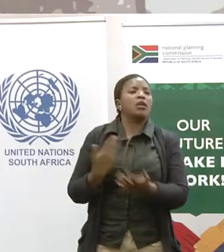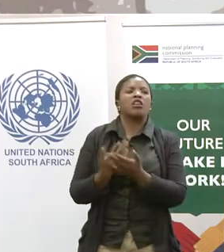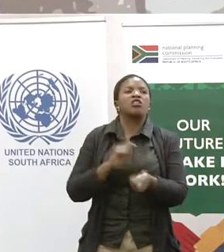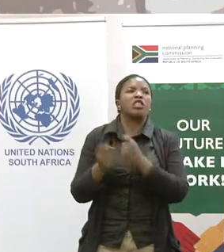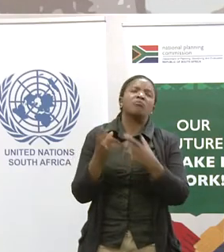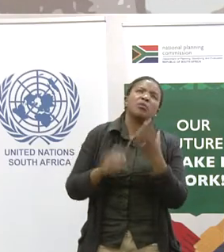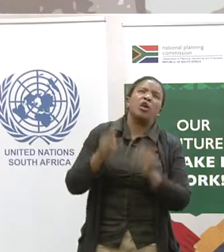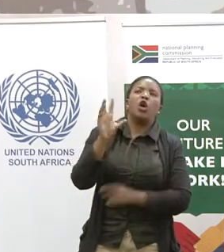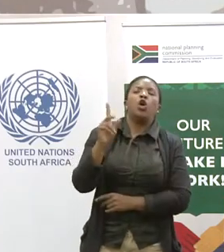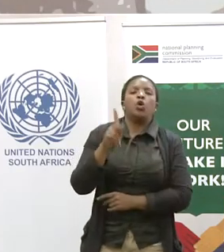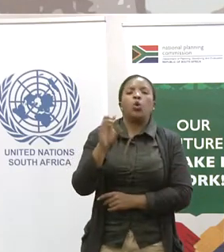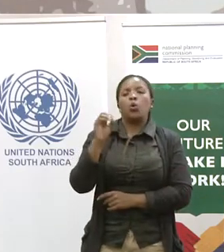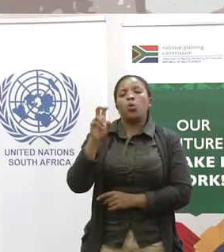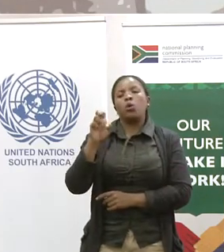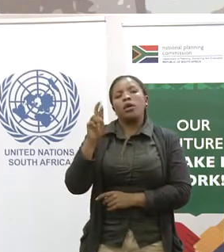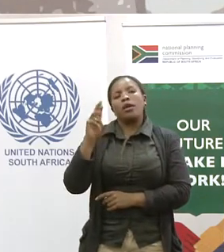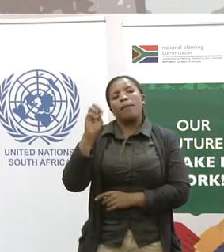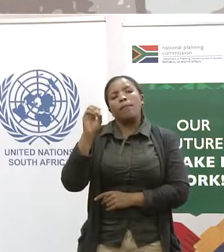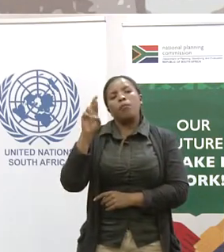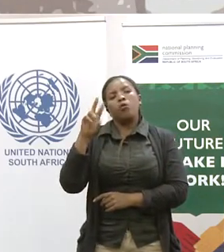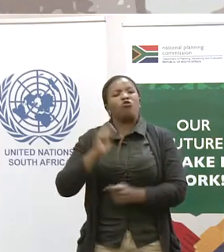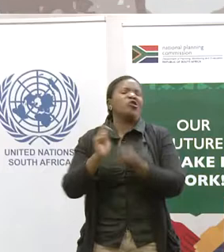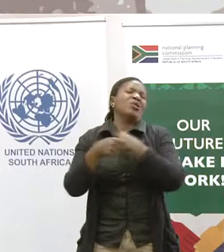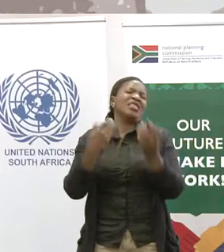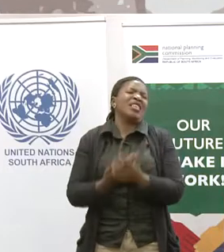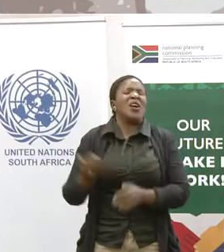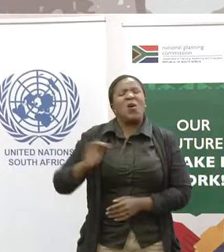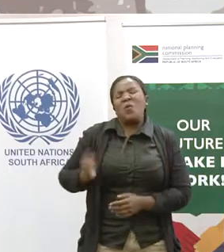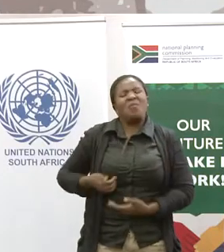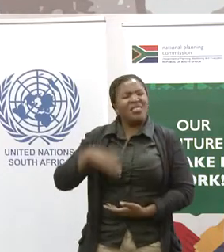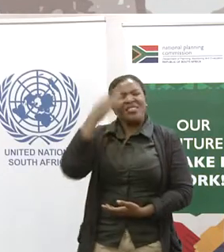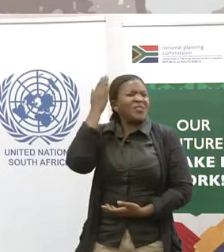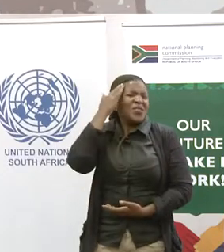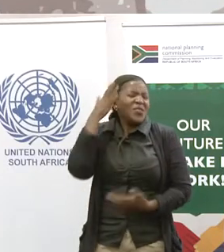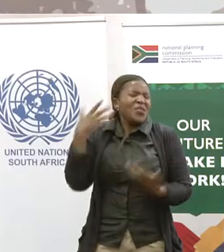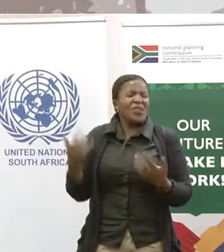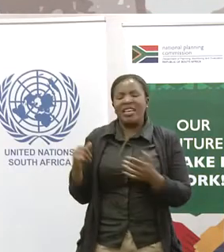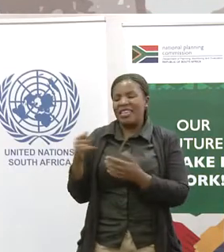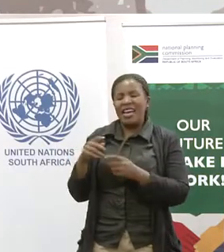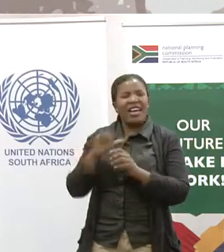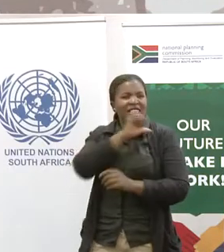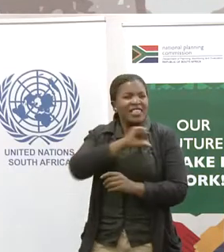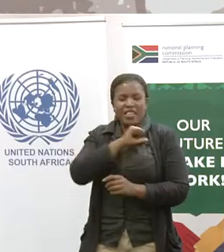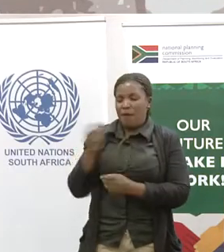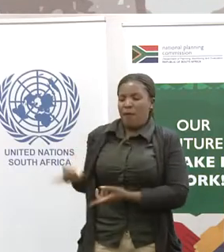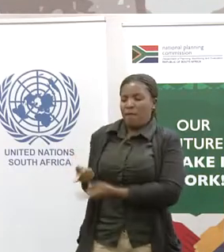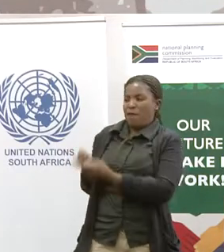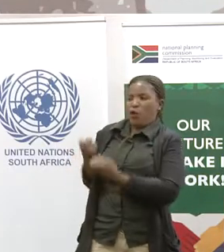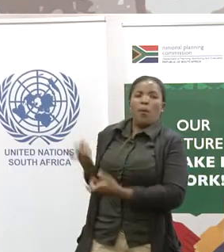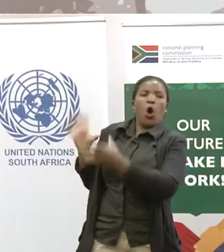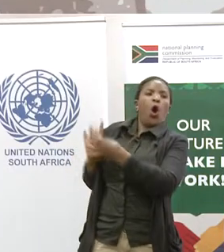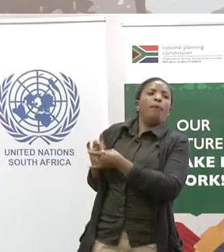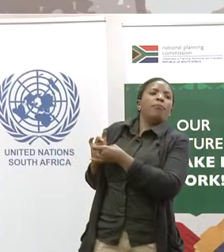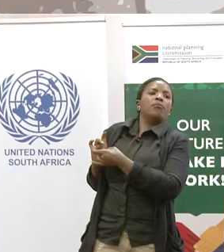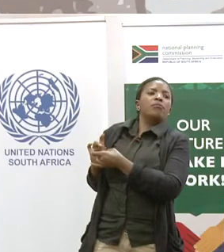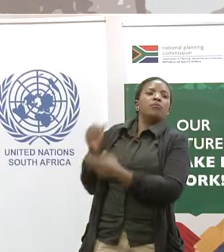say Miss Zulu. So for women, they know that it's patriarchy. Anything that comes after your name is patriarchy.